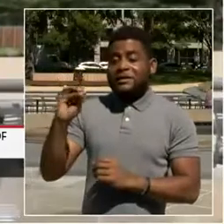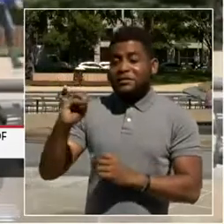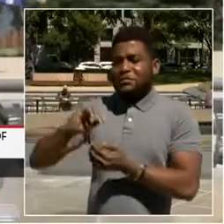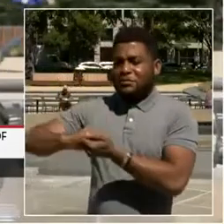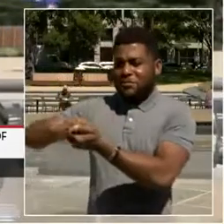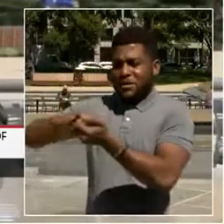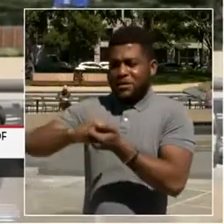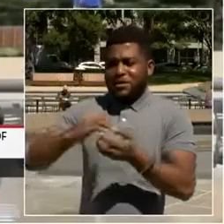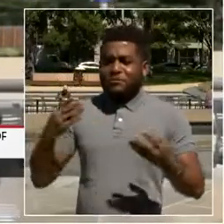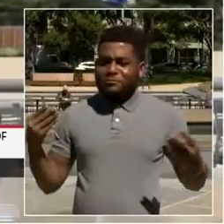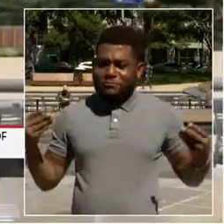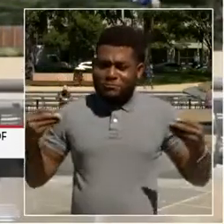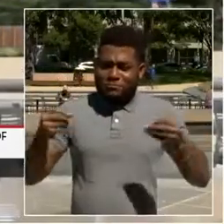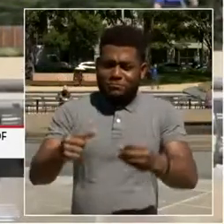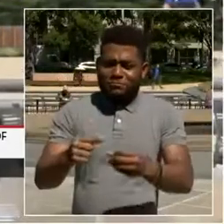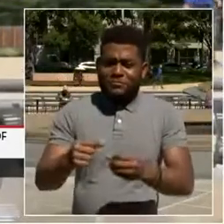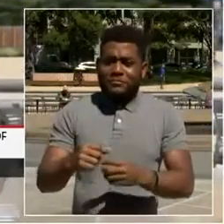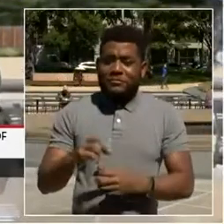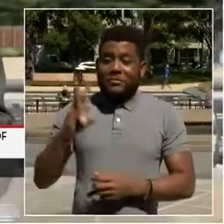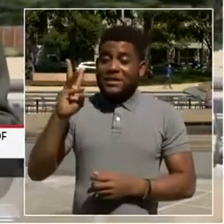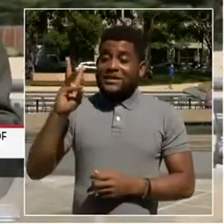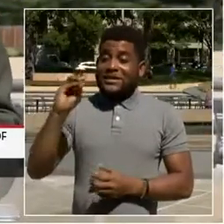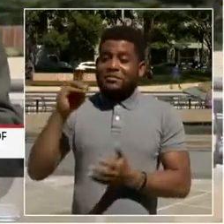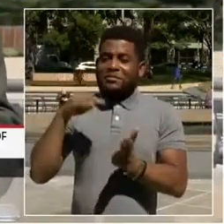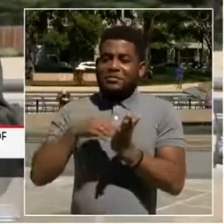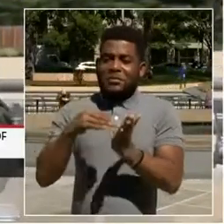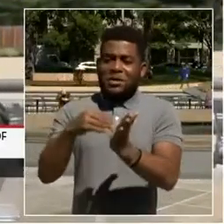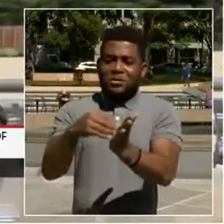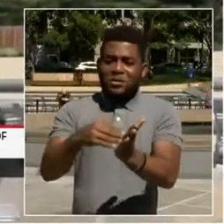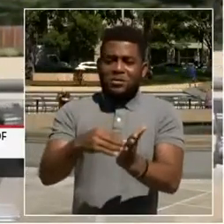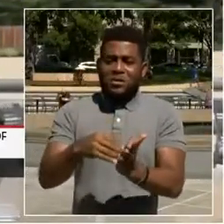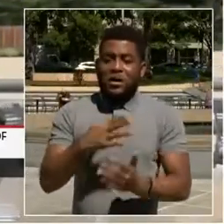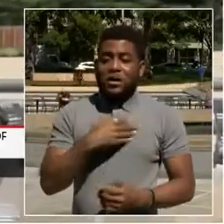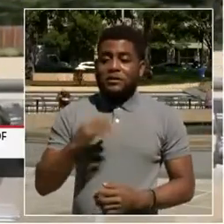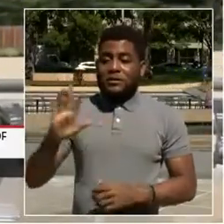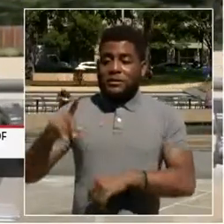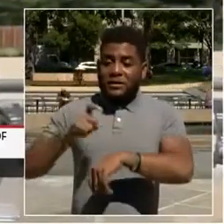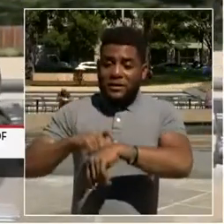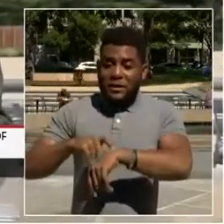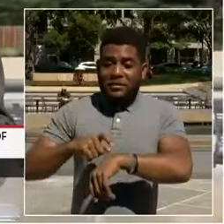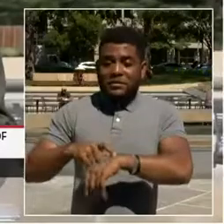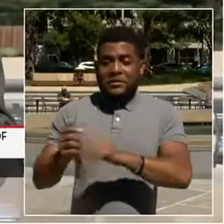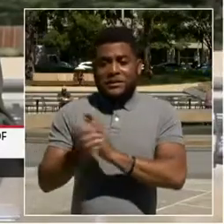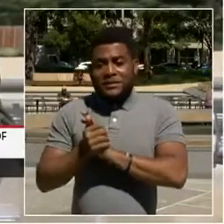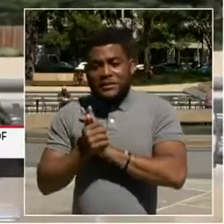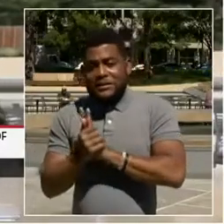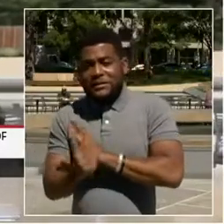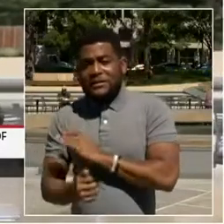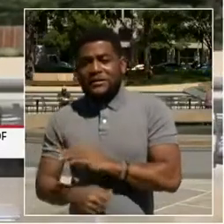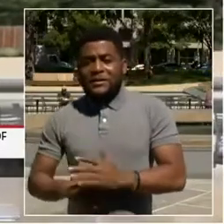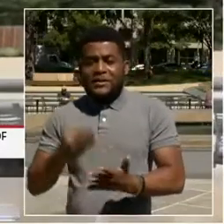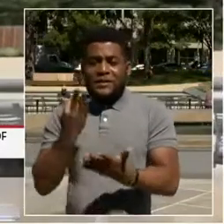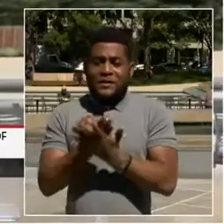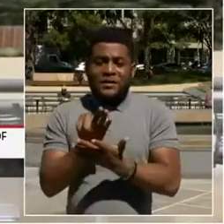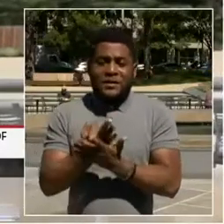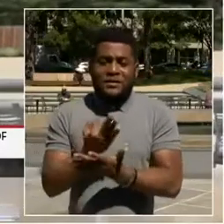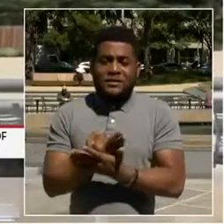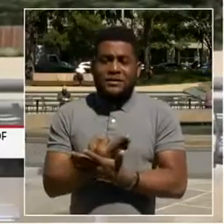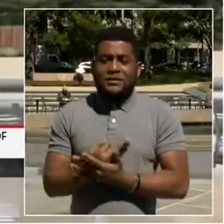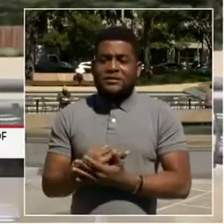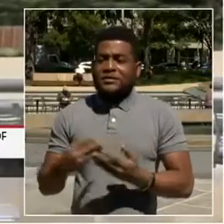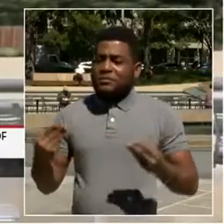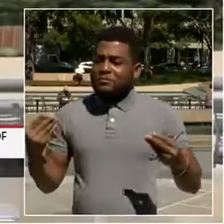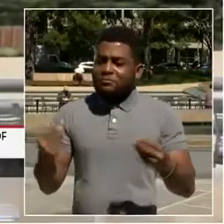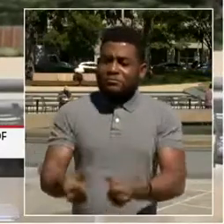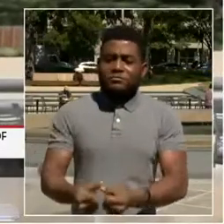million annually in their time and talent and financial resources to support our parks. And we are